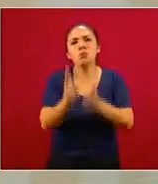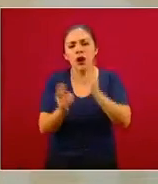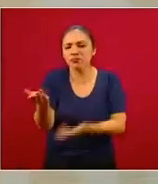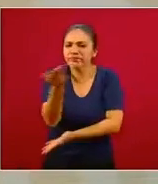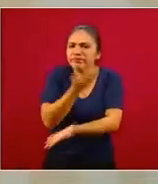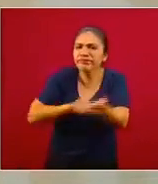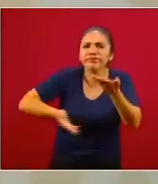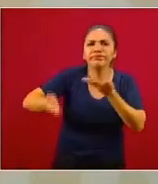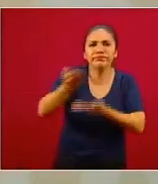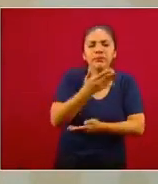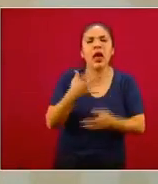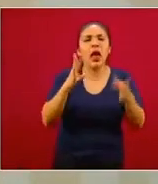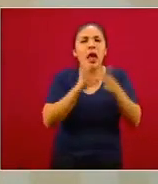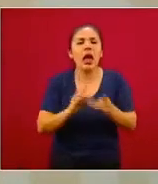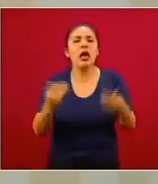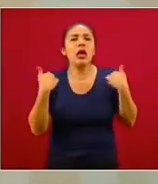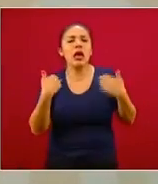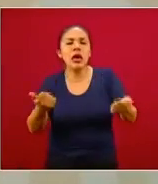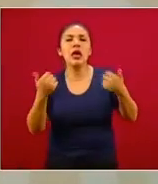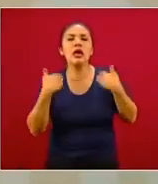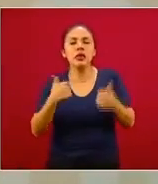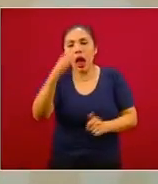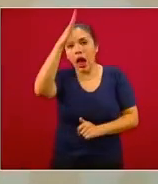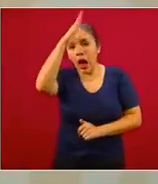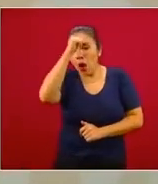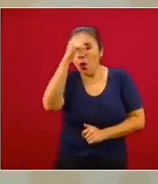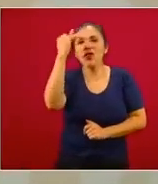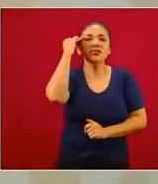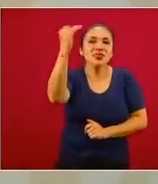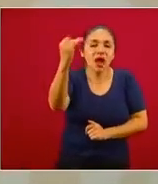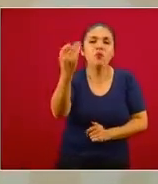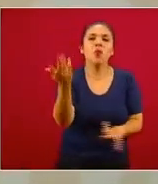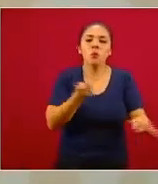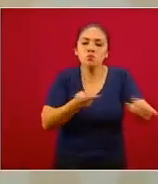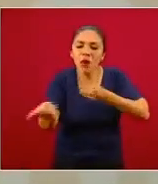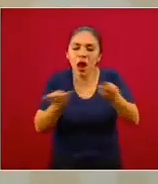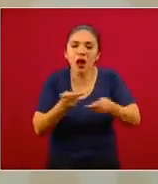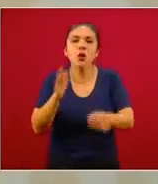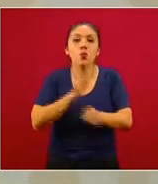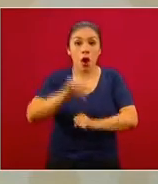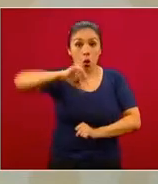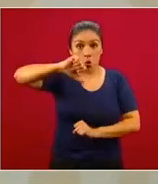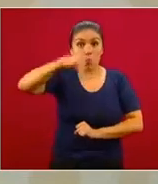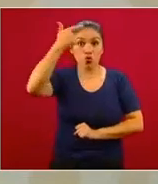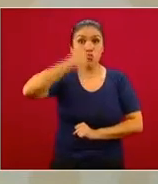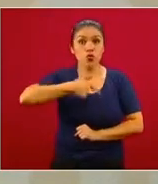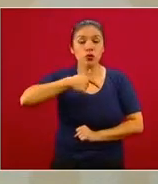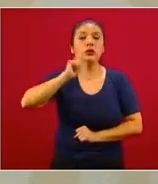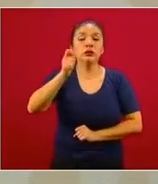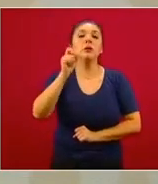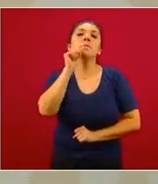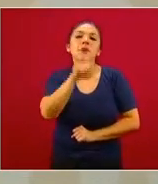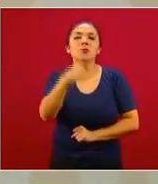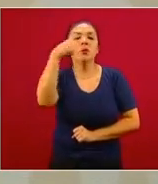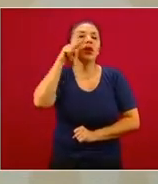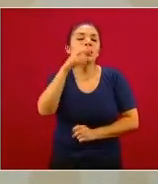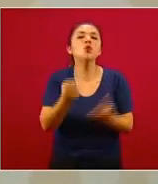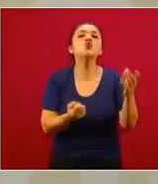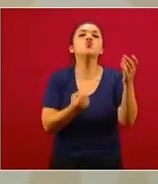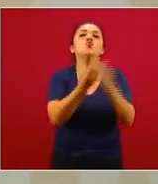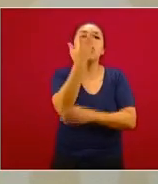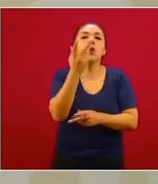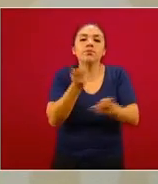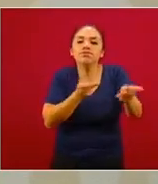to fine-tune changes, adjustments, details. And then tonight, we're going to take a look at what are the